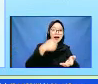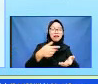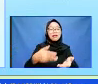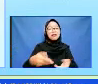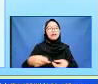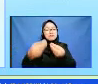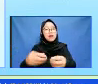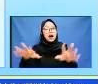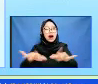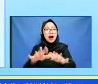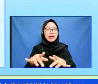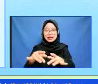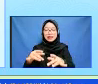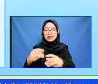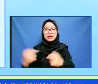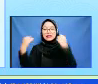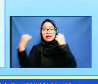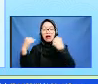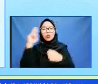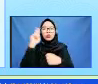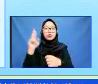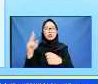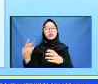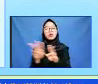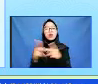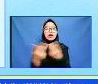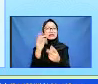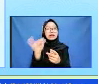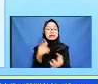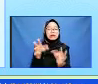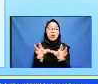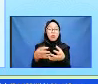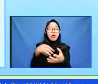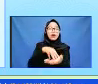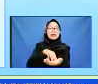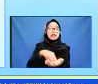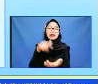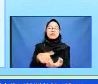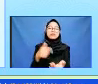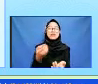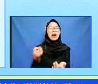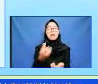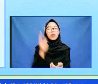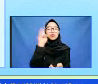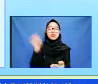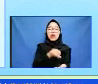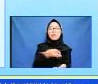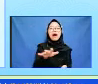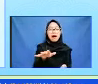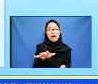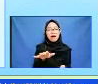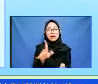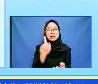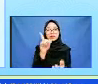vulnerable group is the most affected because of limitation of economic access and also capacity to